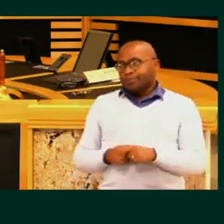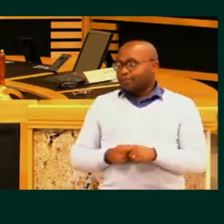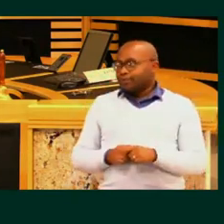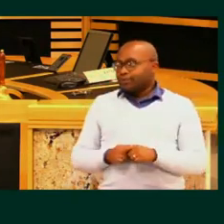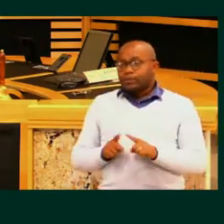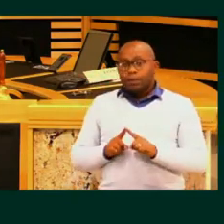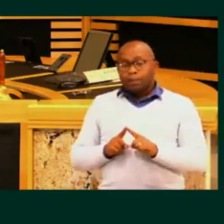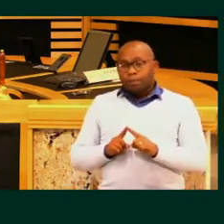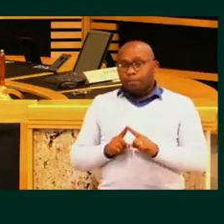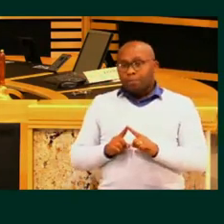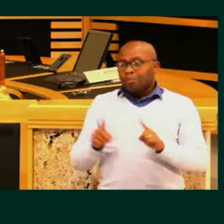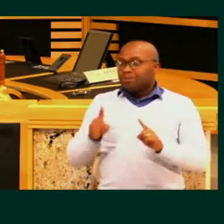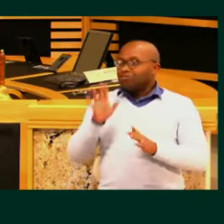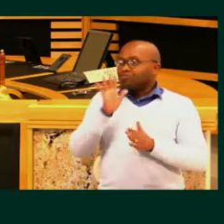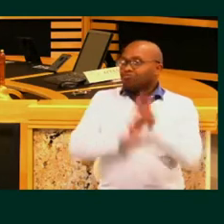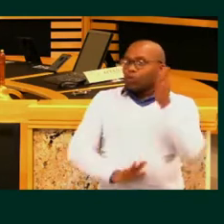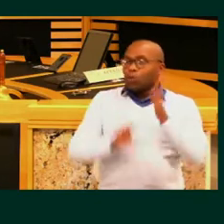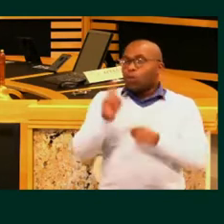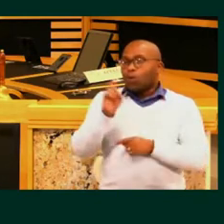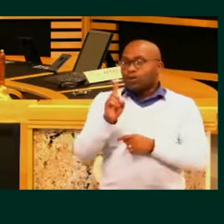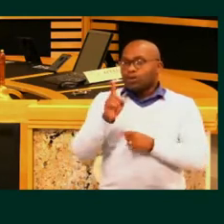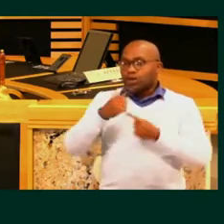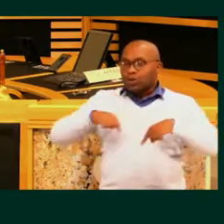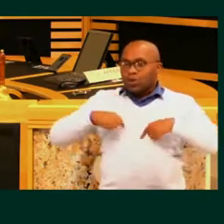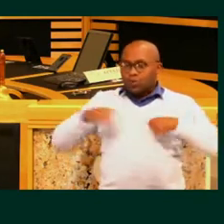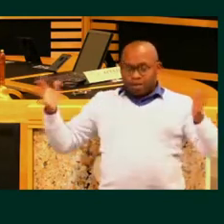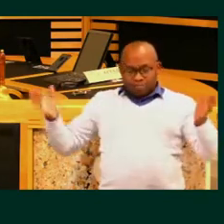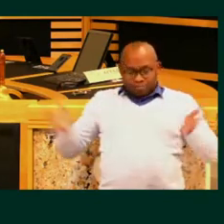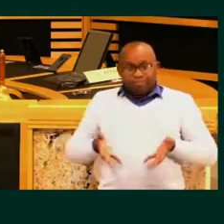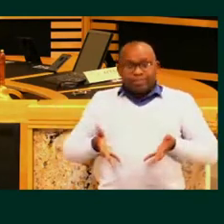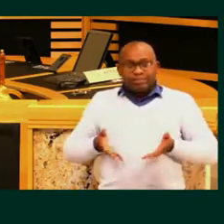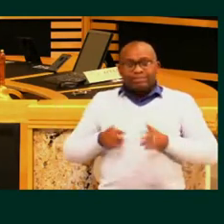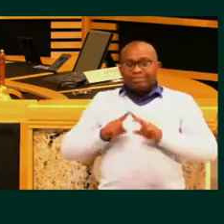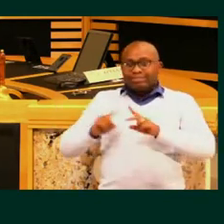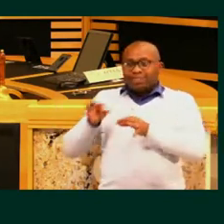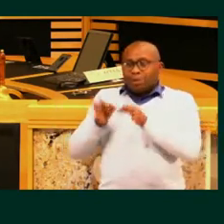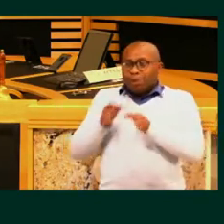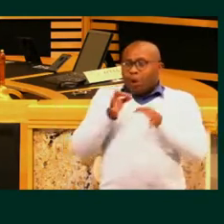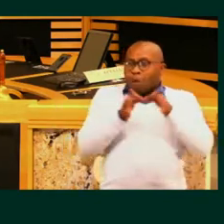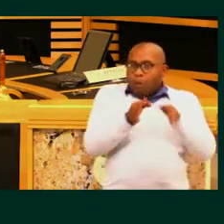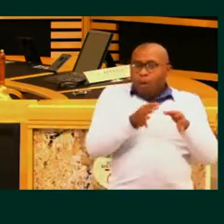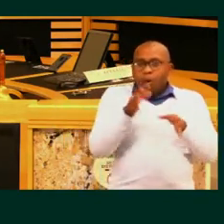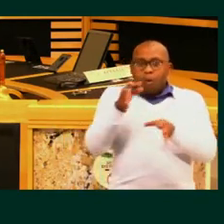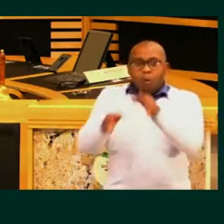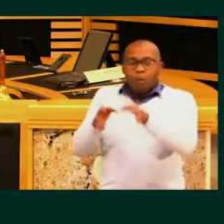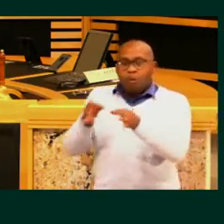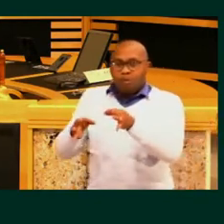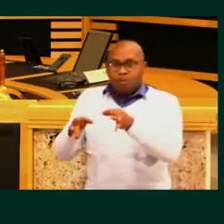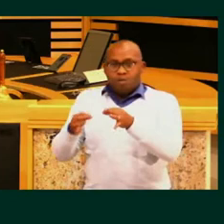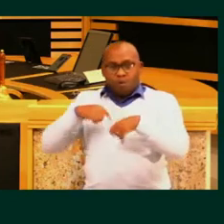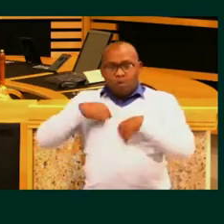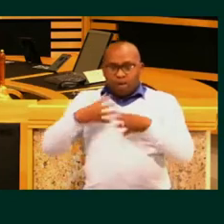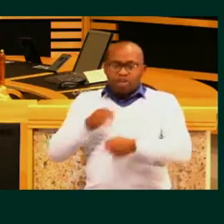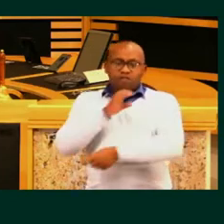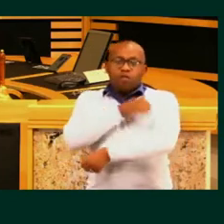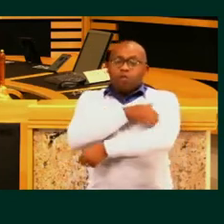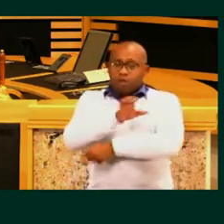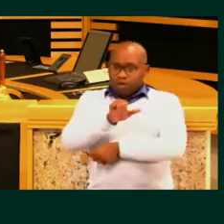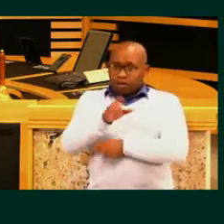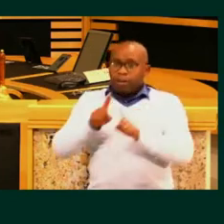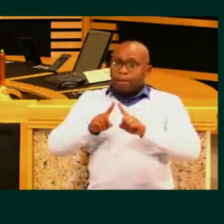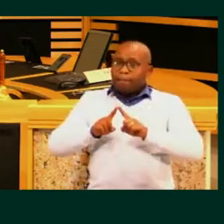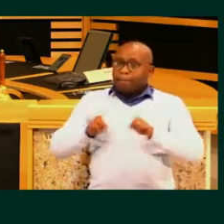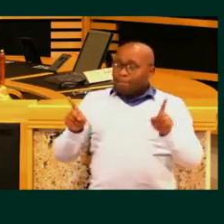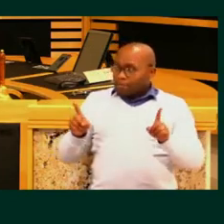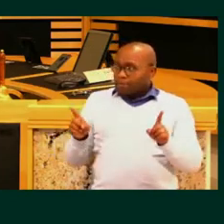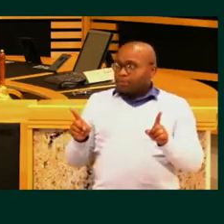unfortunately we all here many political parties are here we do have the political will there is no doubt about it unfortunately we are